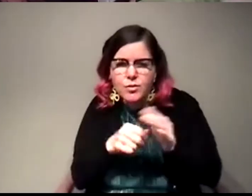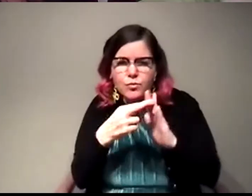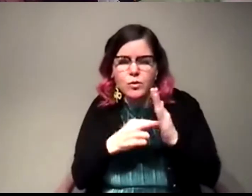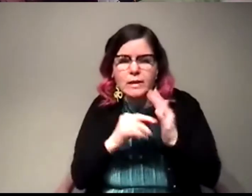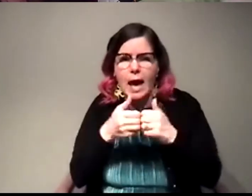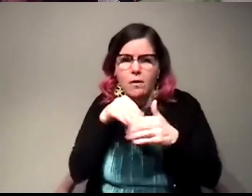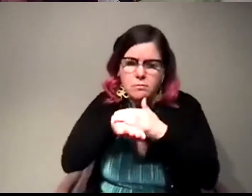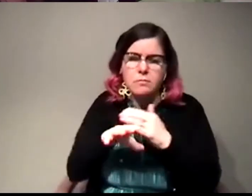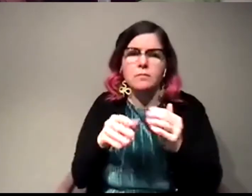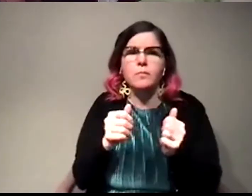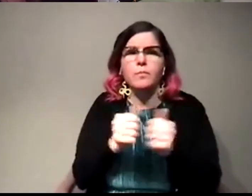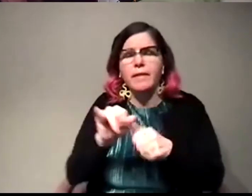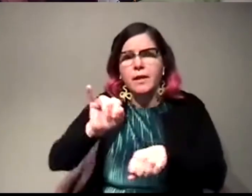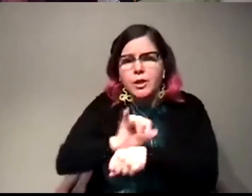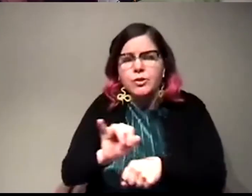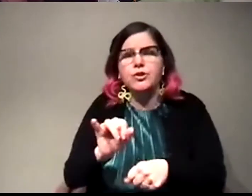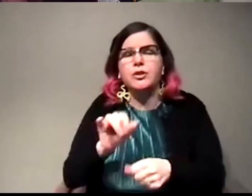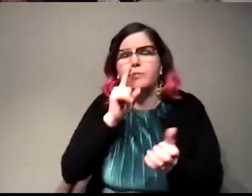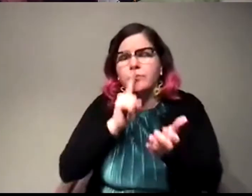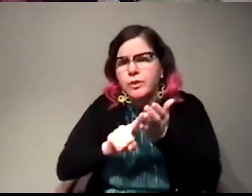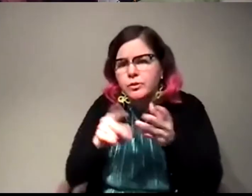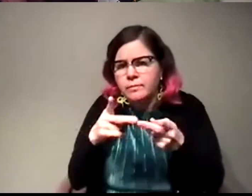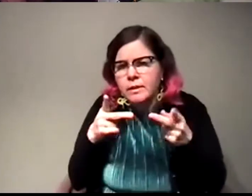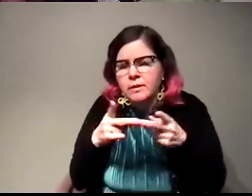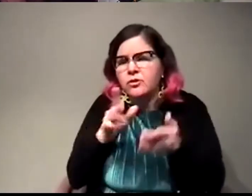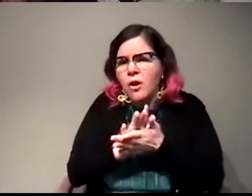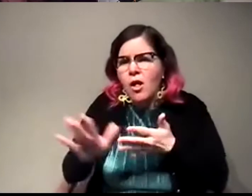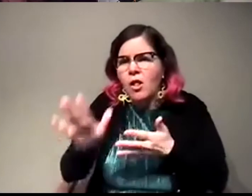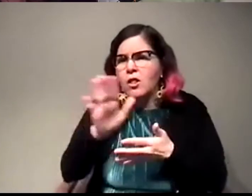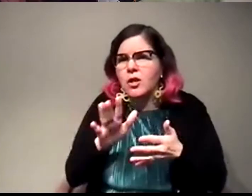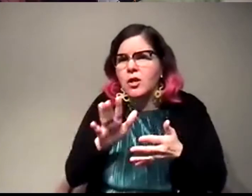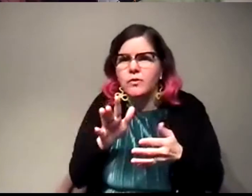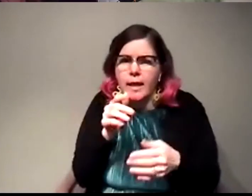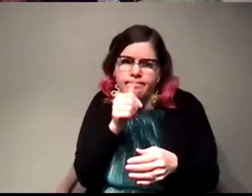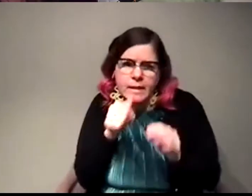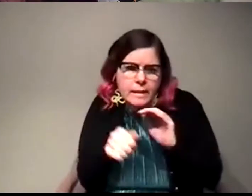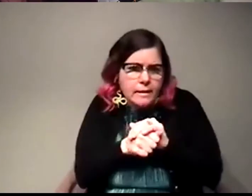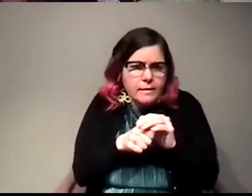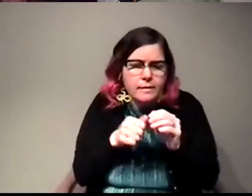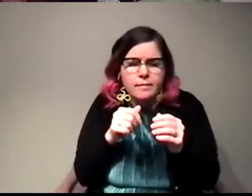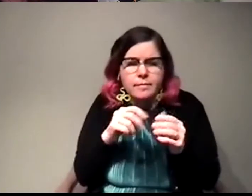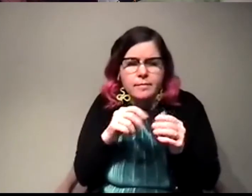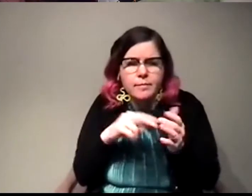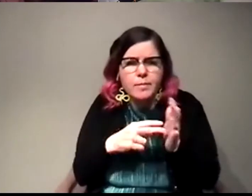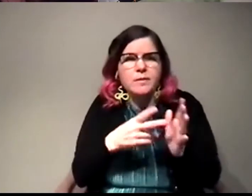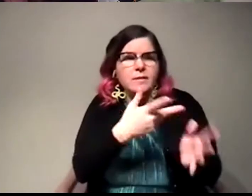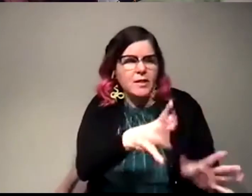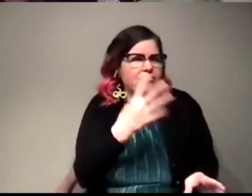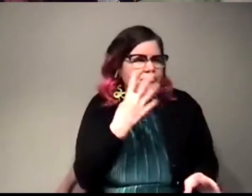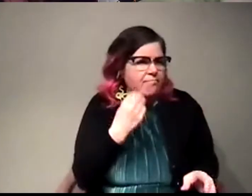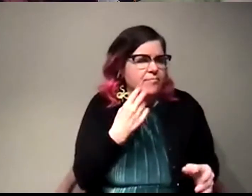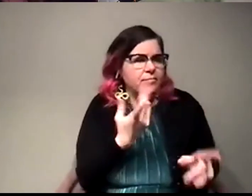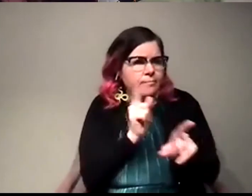with internships, research positions in college, stuff like that. So having somebody in your corner who's already been through it all is a really